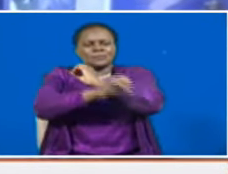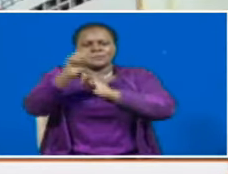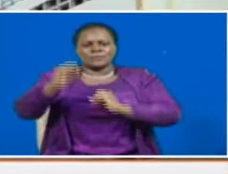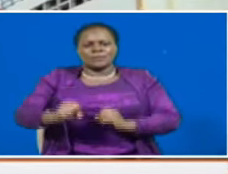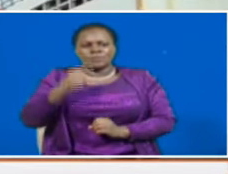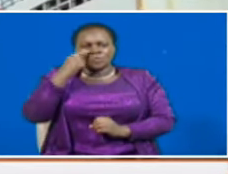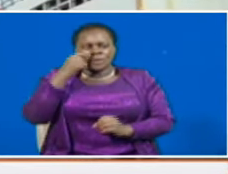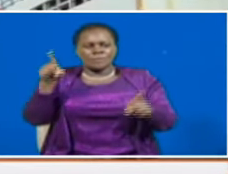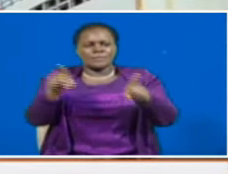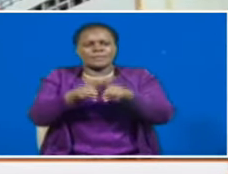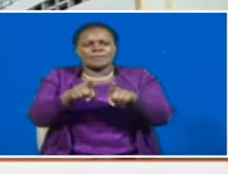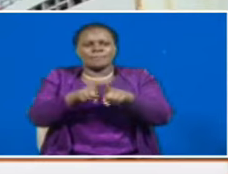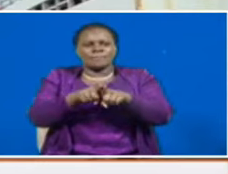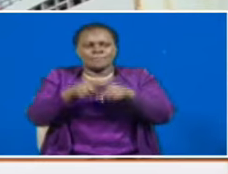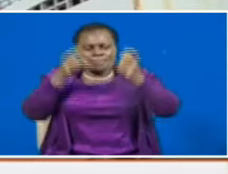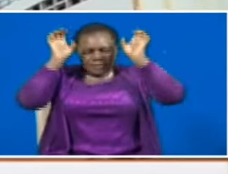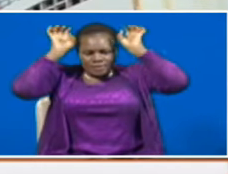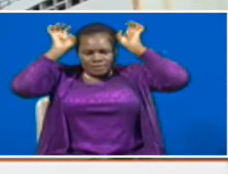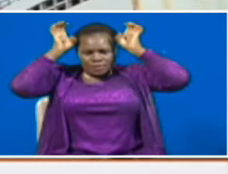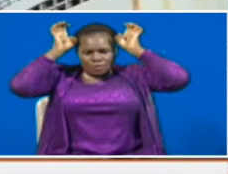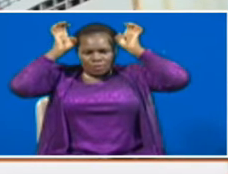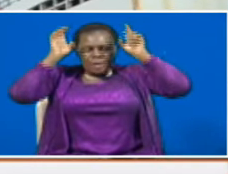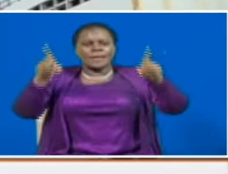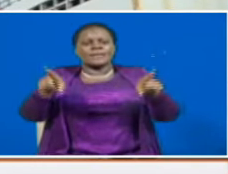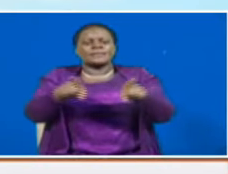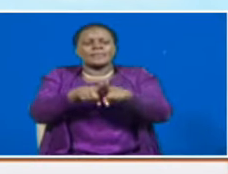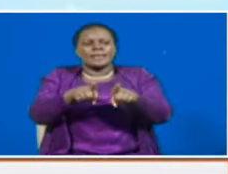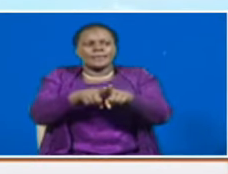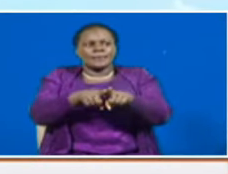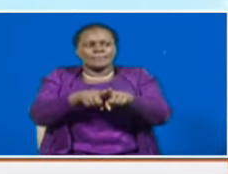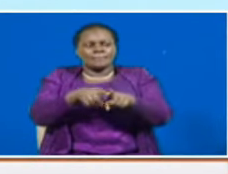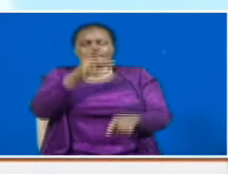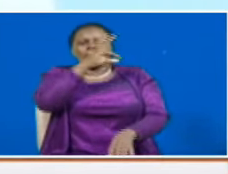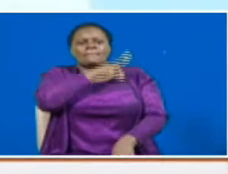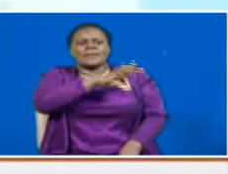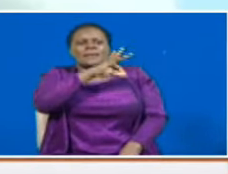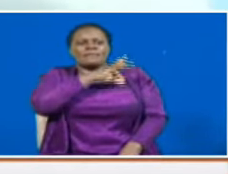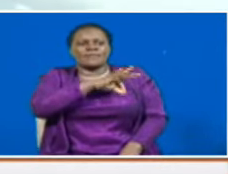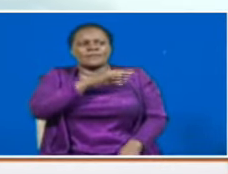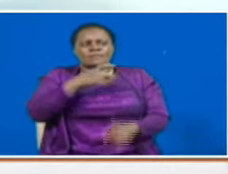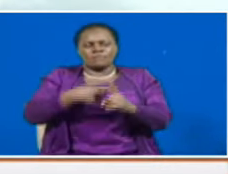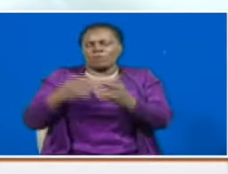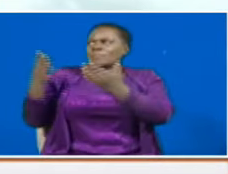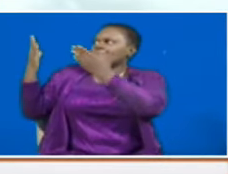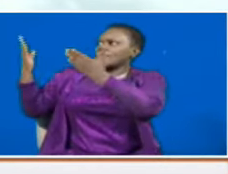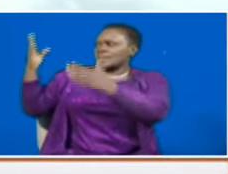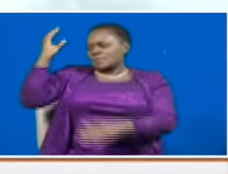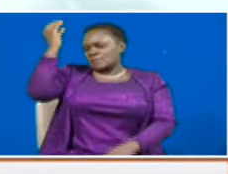and Federal Democratic Republic of Ethiopia also being major beneficiaries of the said port.